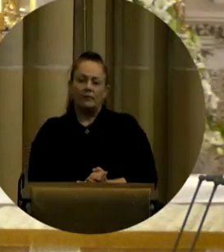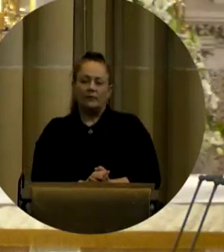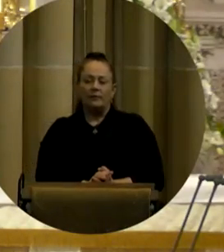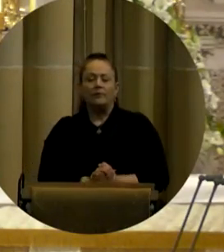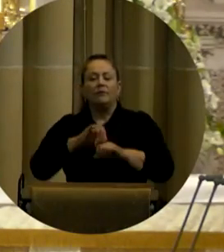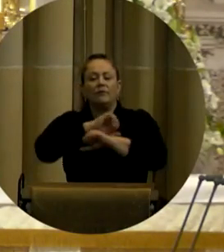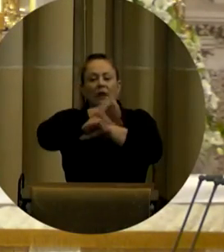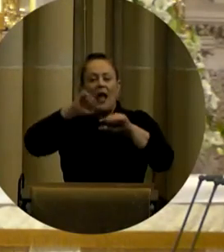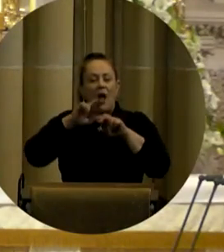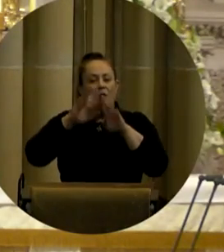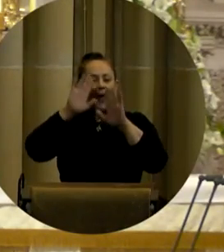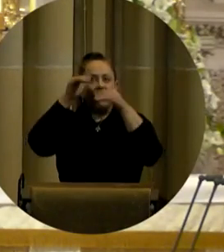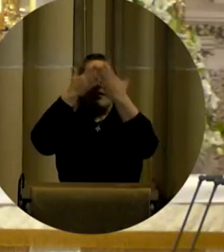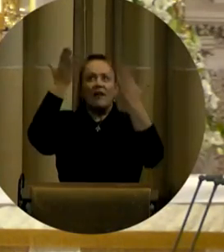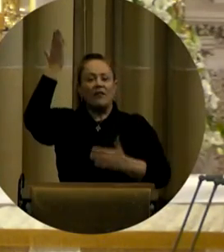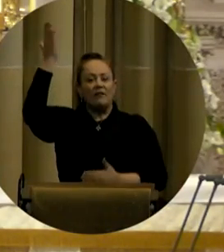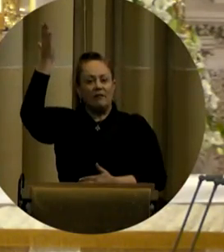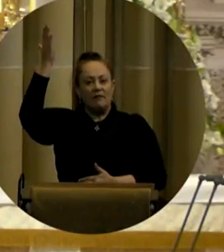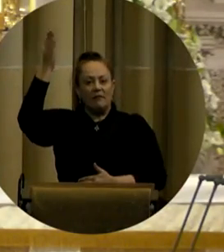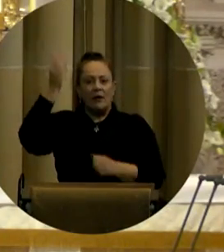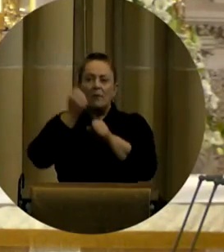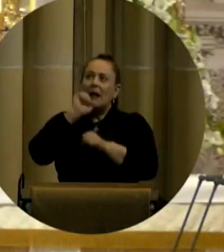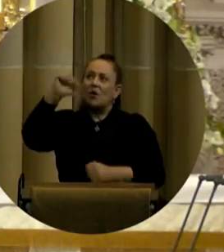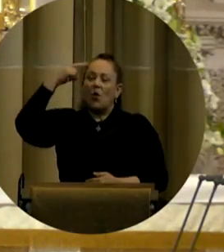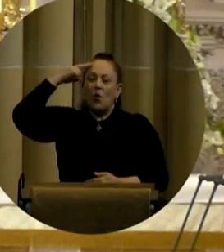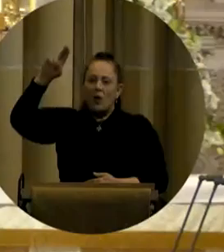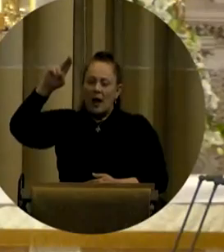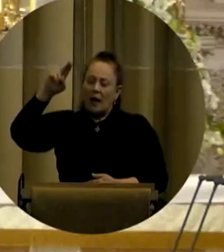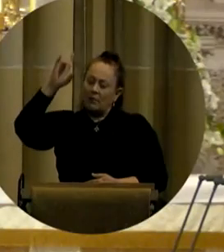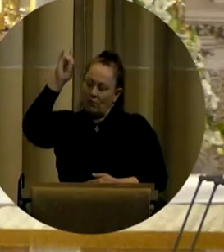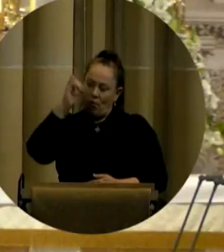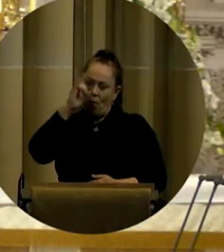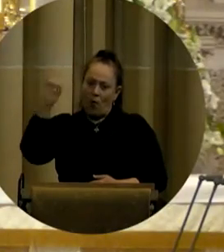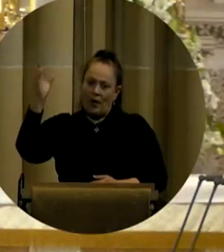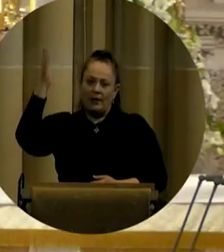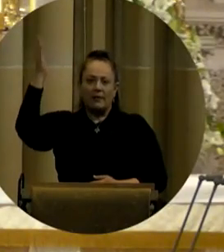Our Father in heaven, may your name be held holy.